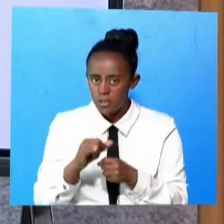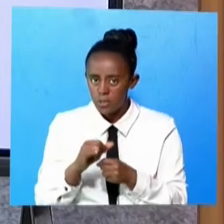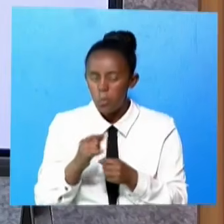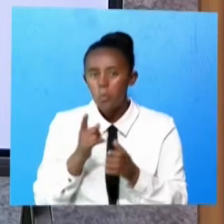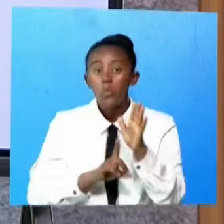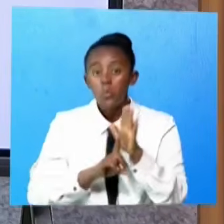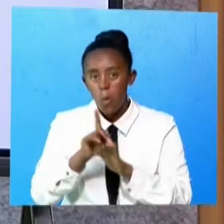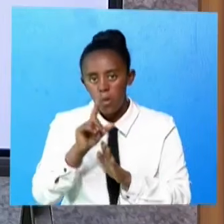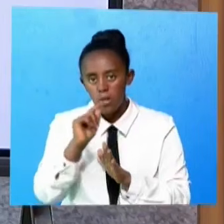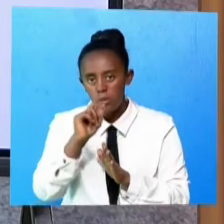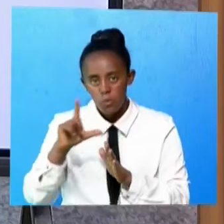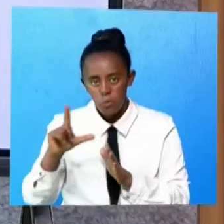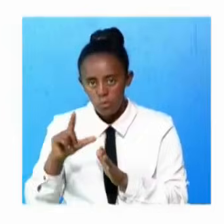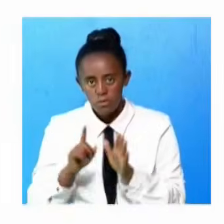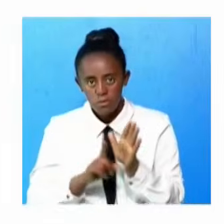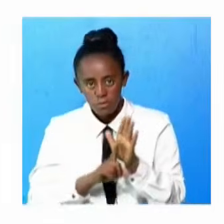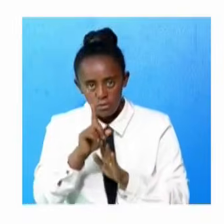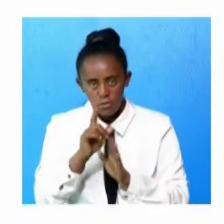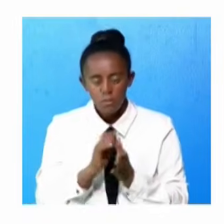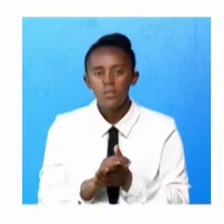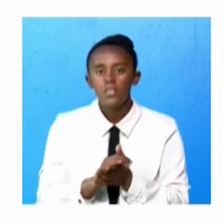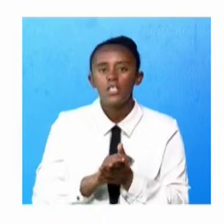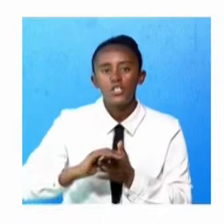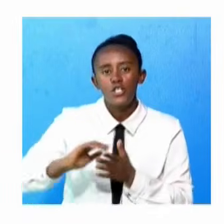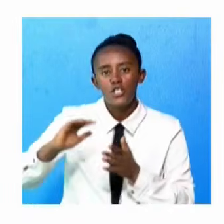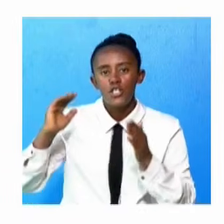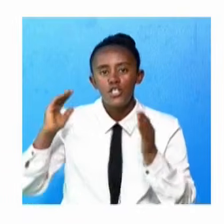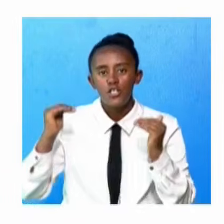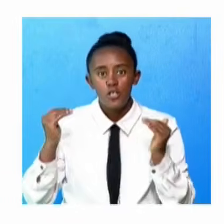tall. It's okay? So let's go. Tasfu